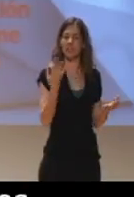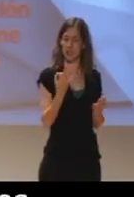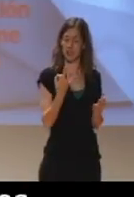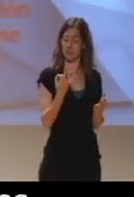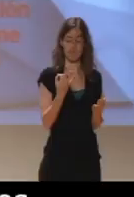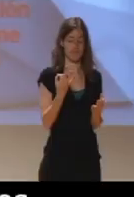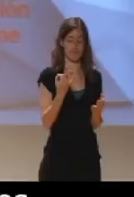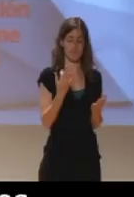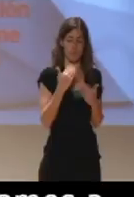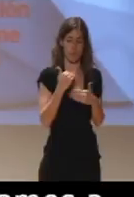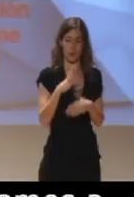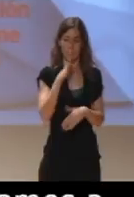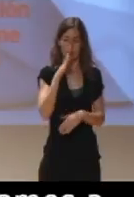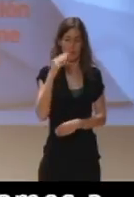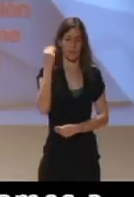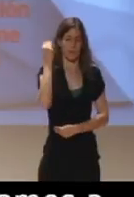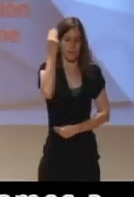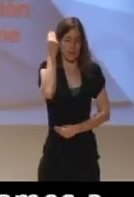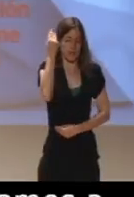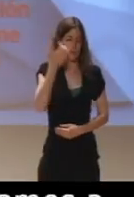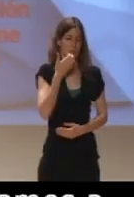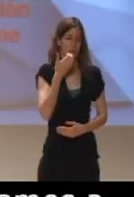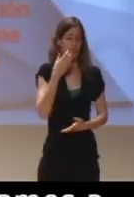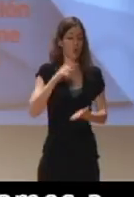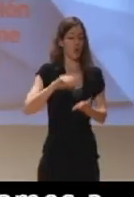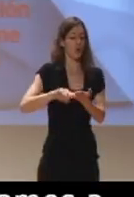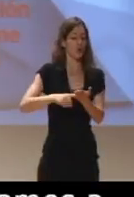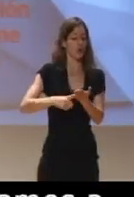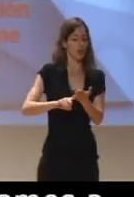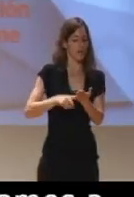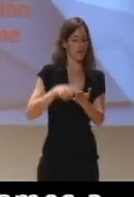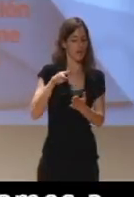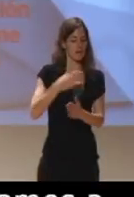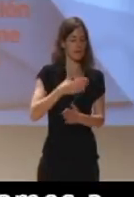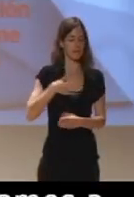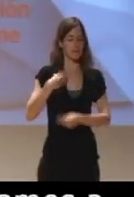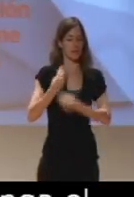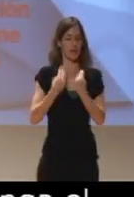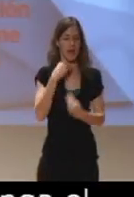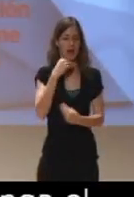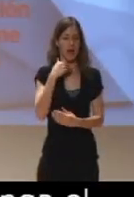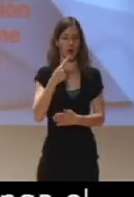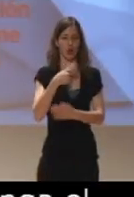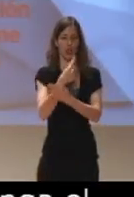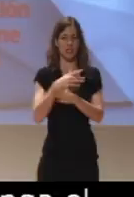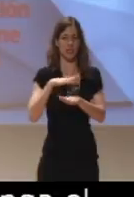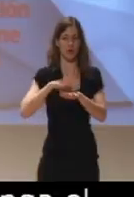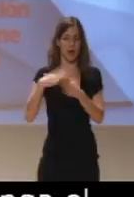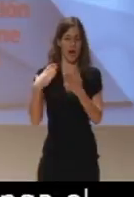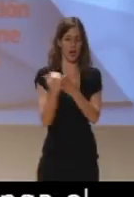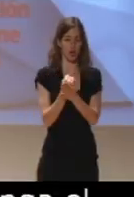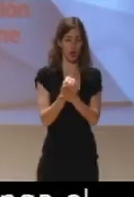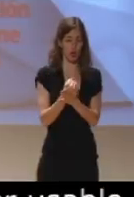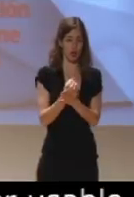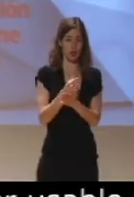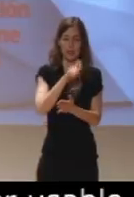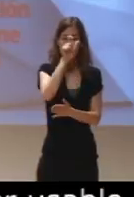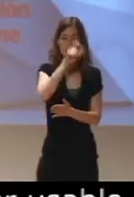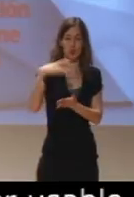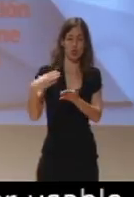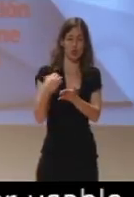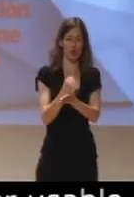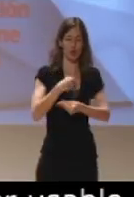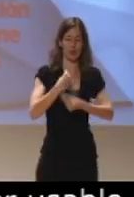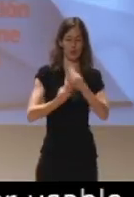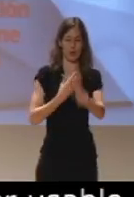we have in order to say, okay, with this interface, let's do something that can be used by